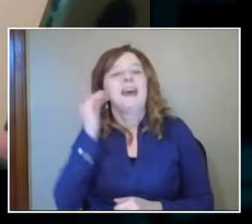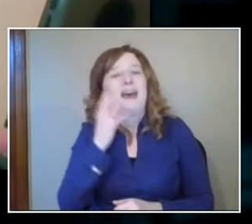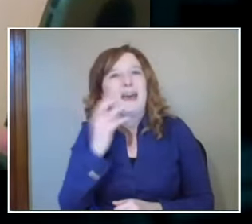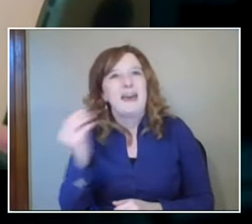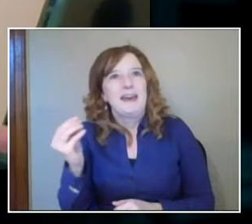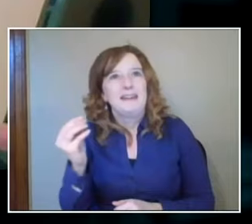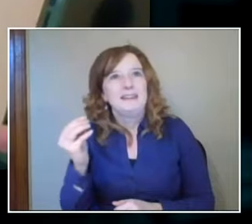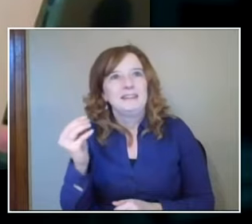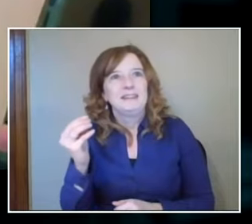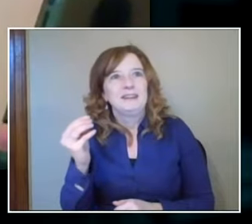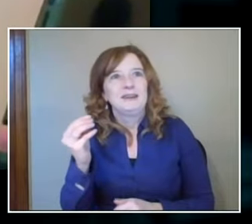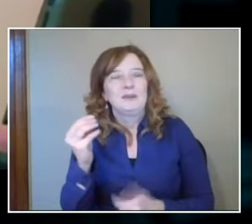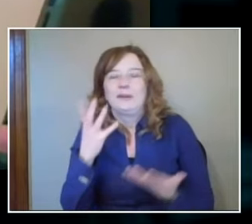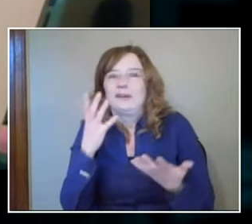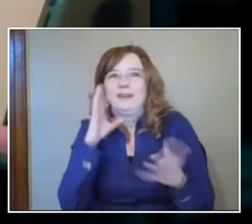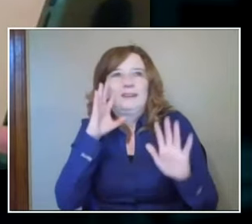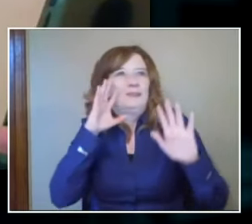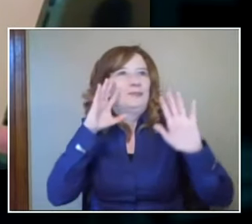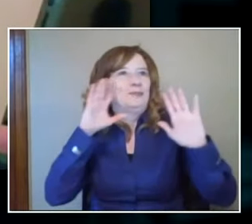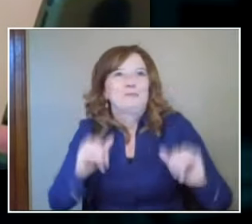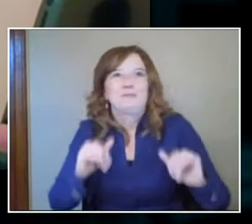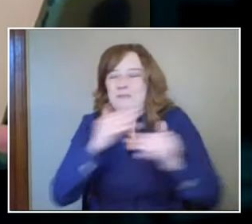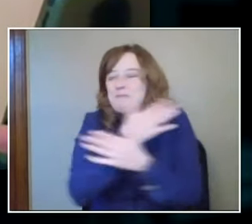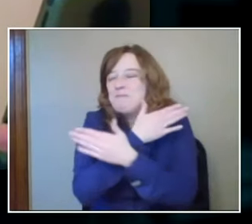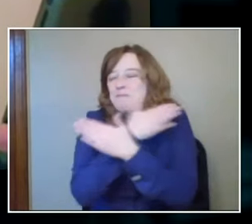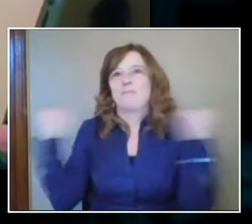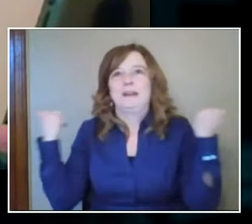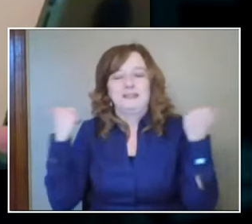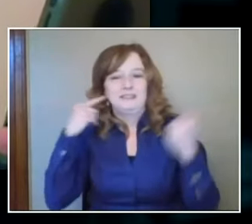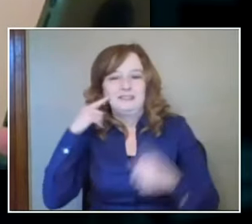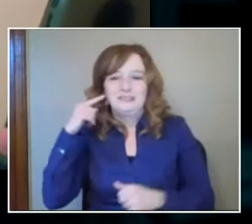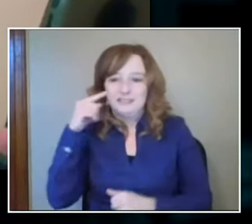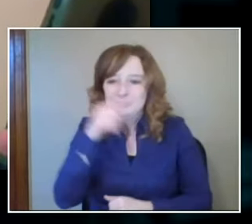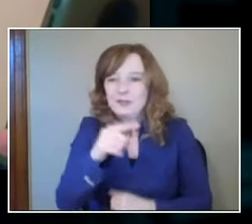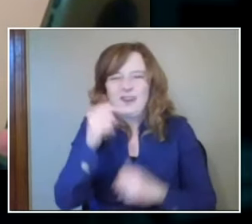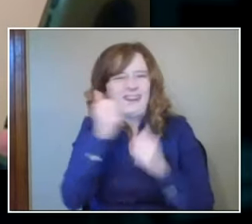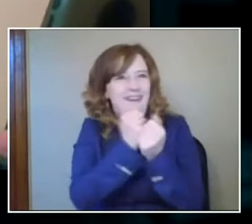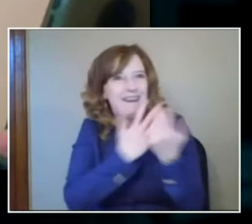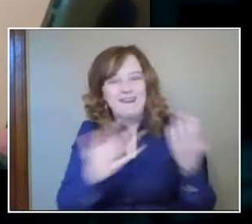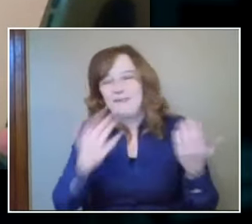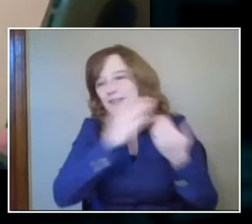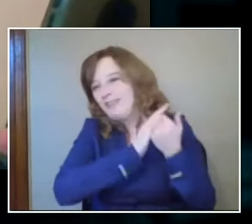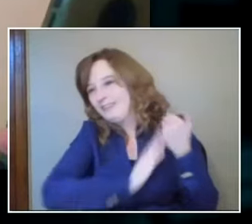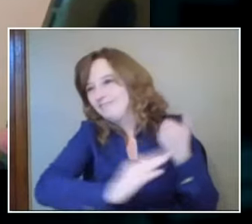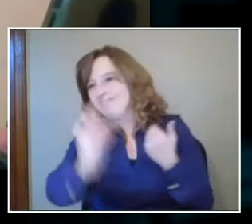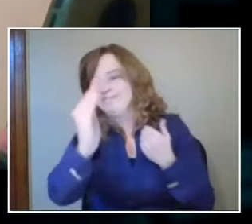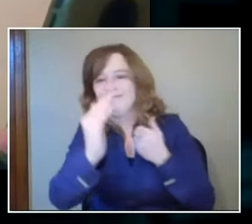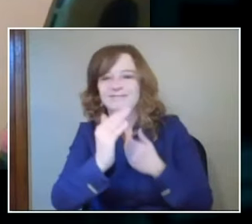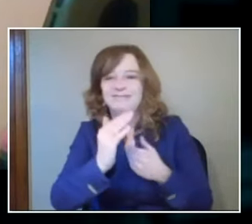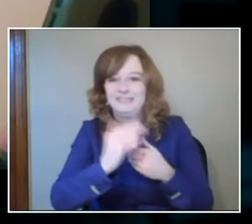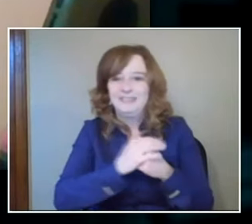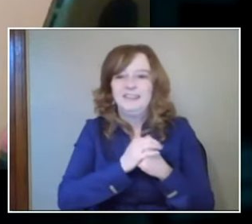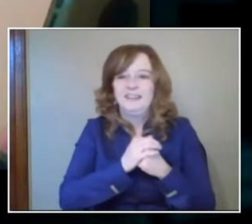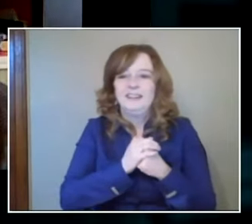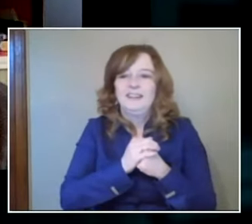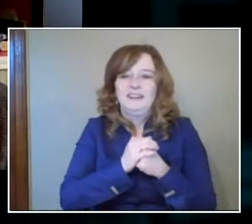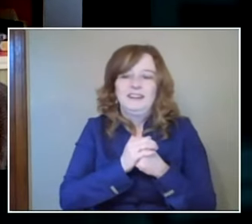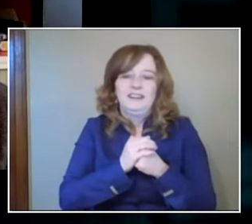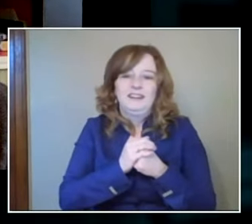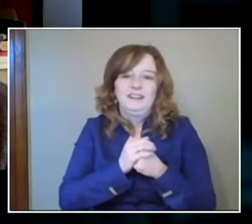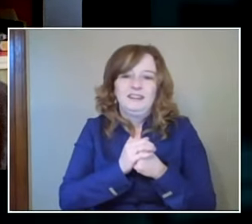wish you the absolute best in everything that you try to accomplish once you graduate from Columbus